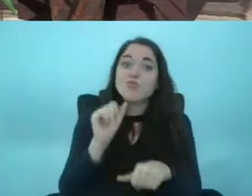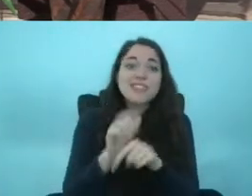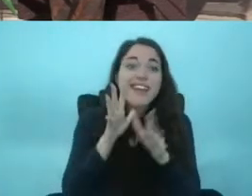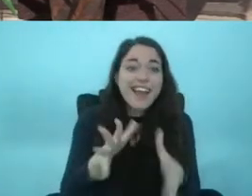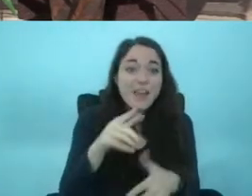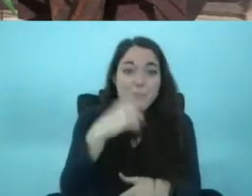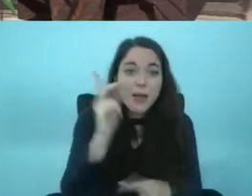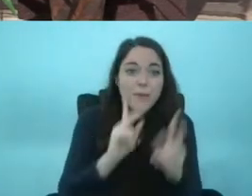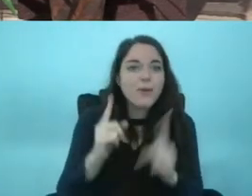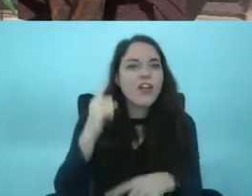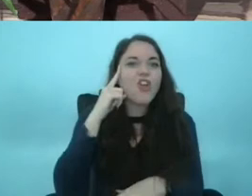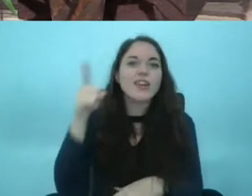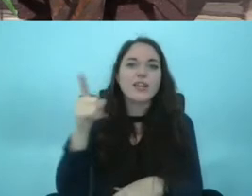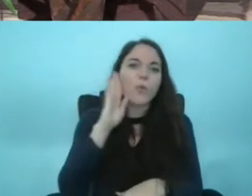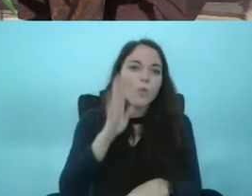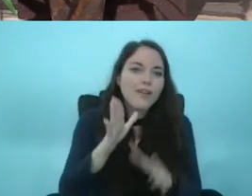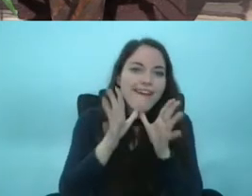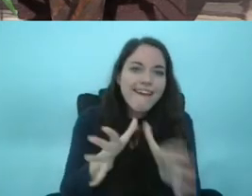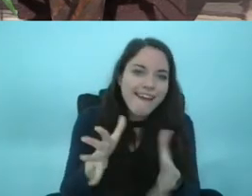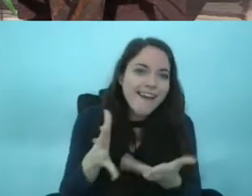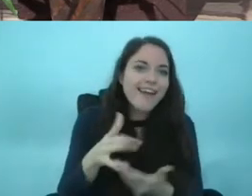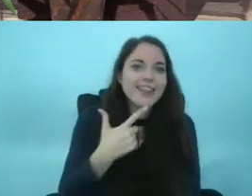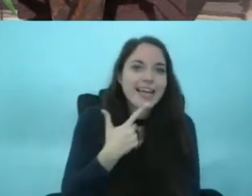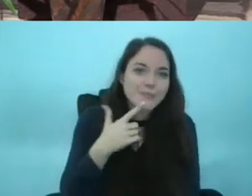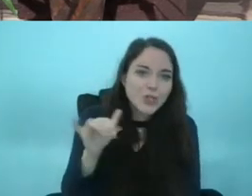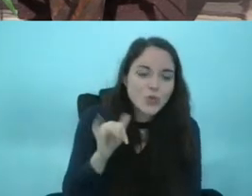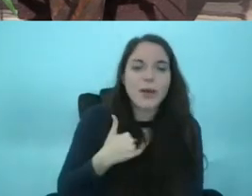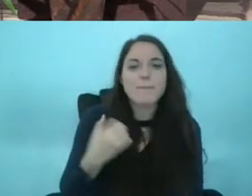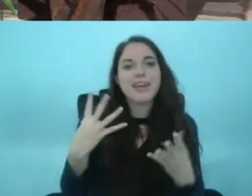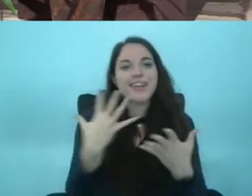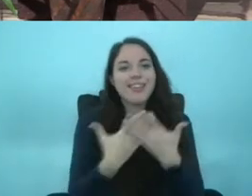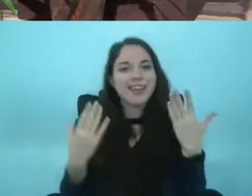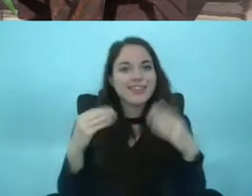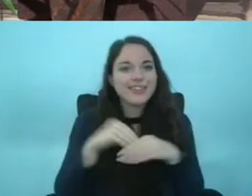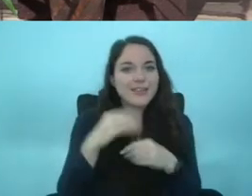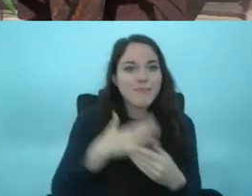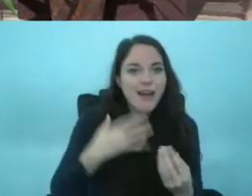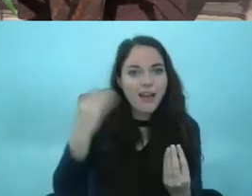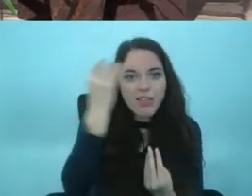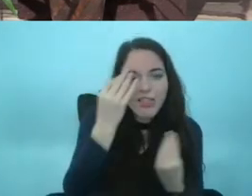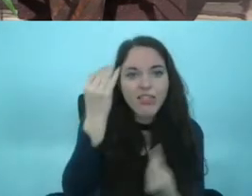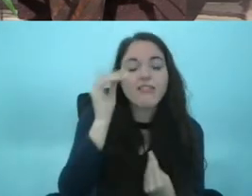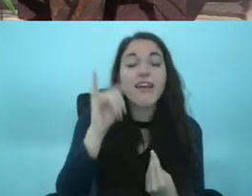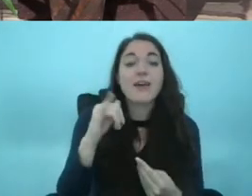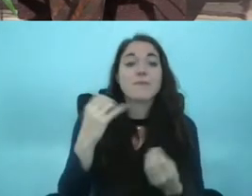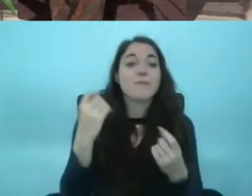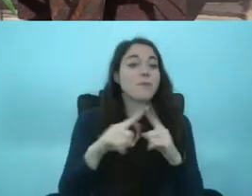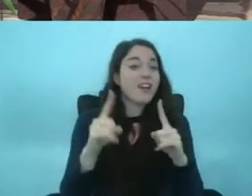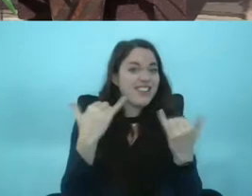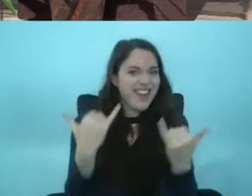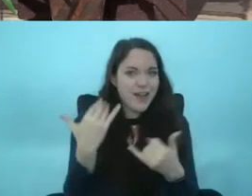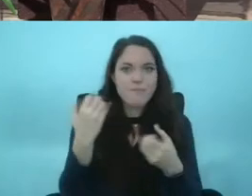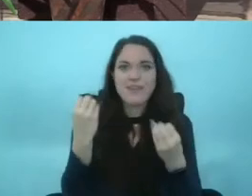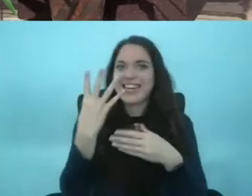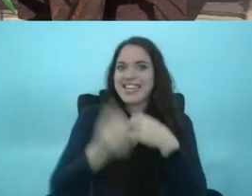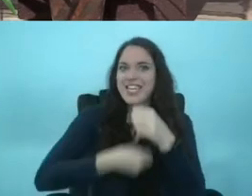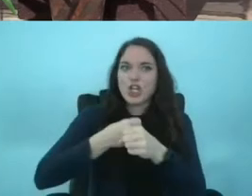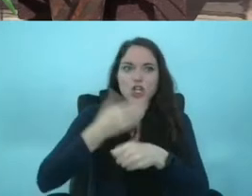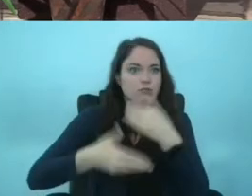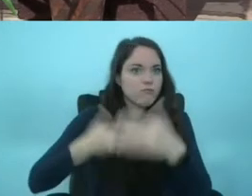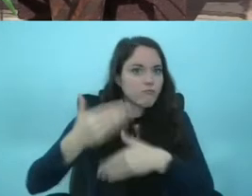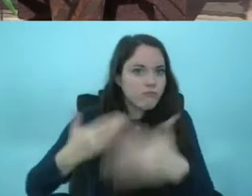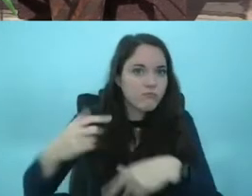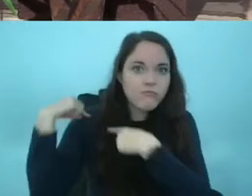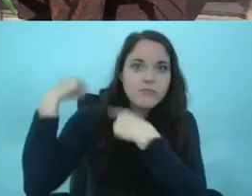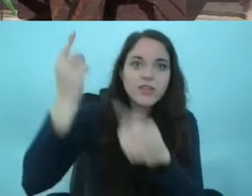lot of stuff going on in my brain. But as the years have passed, this is my heart. The Lord is